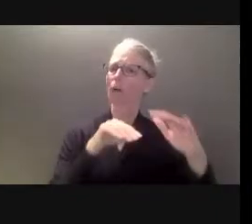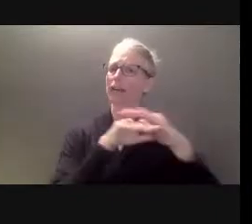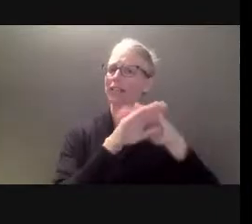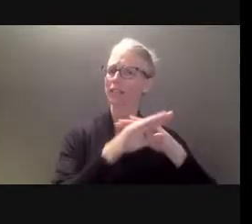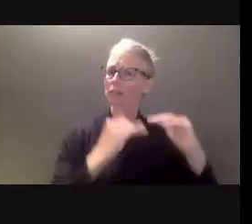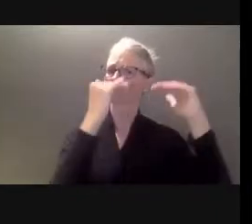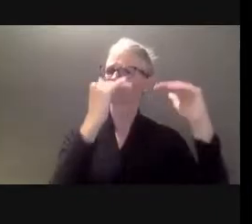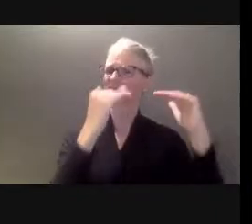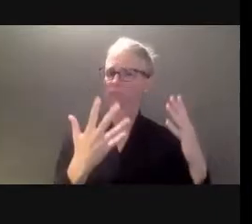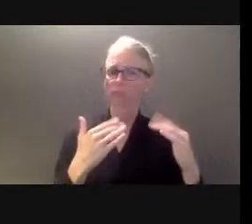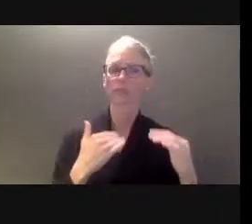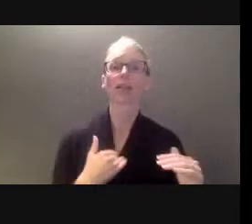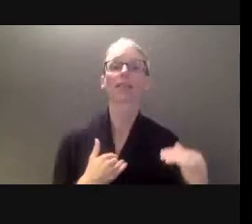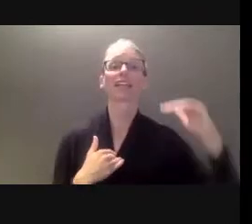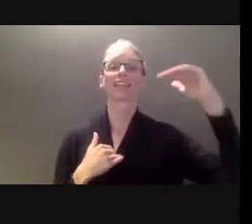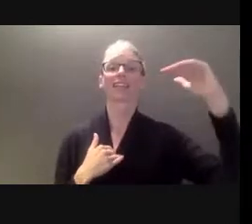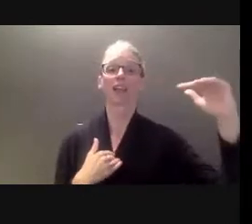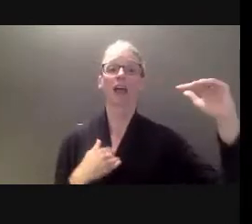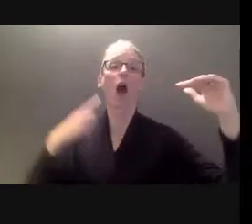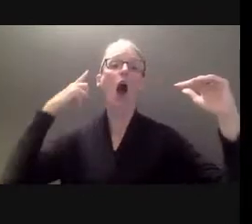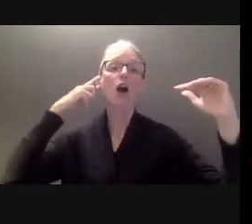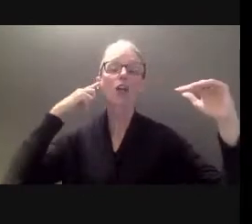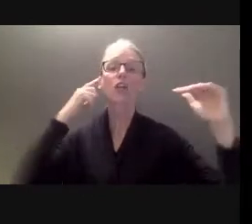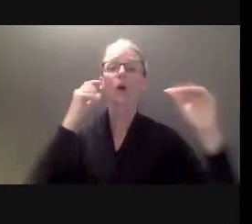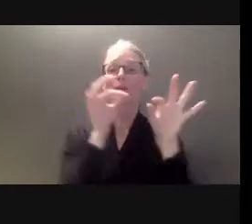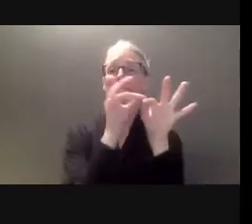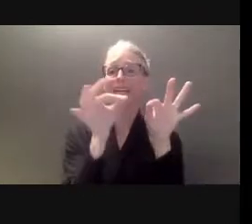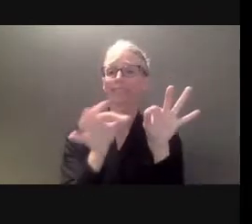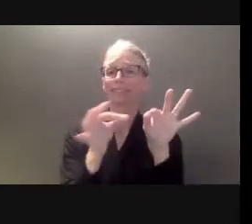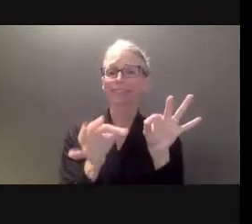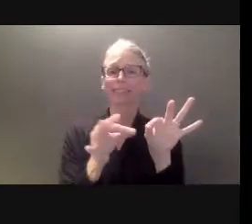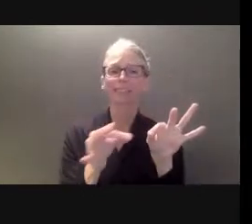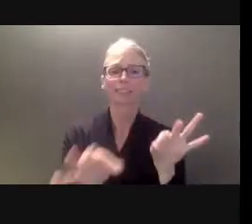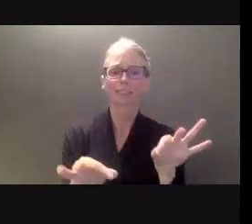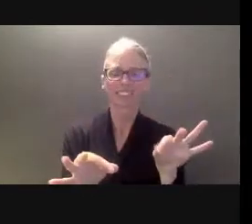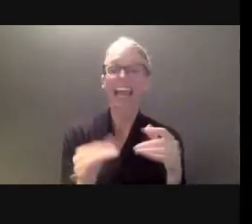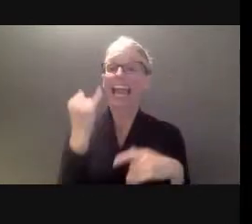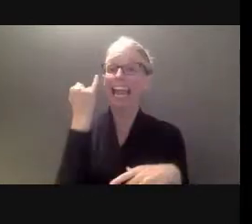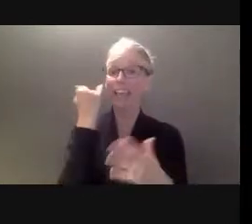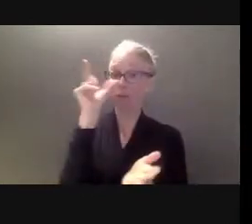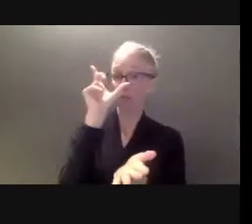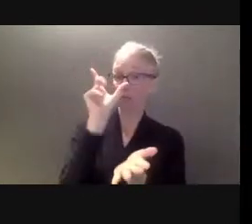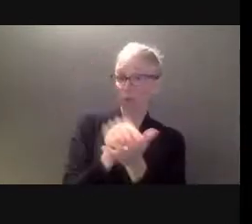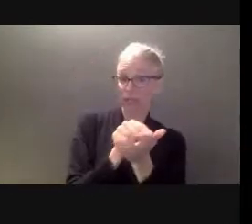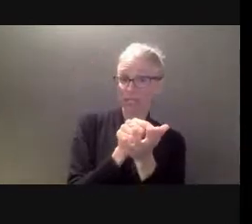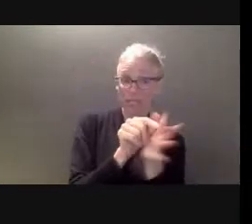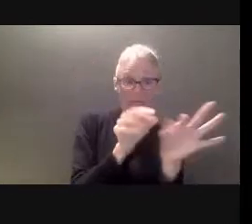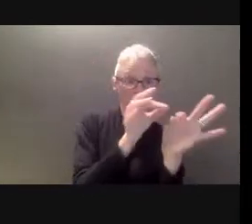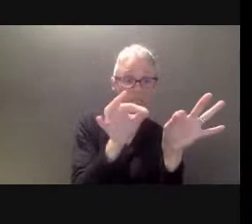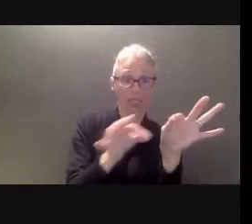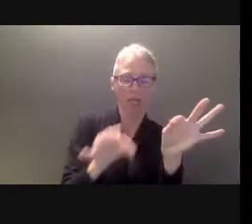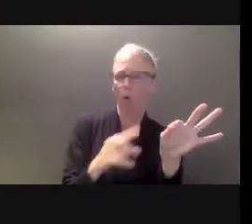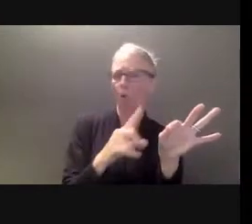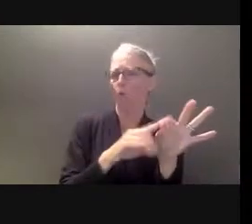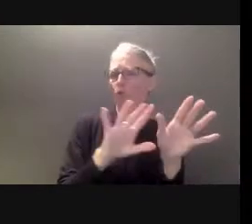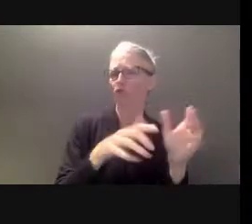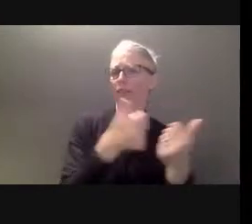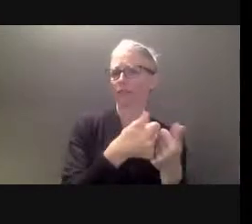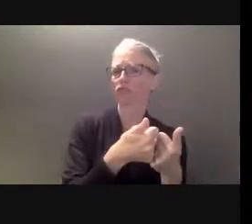descriptions discusses how printed material may be a barrier in national parks, particularly to those with vision or reading